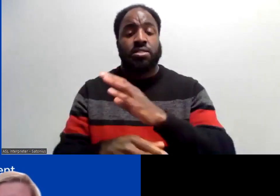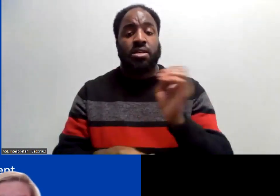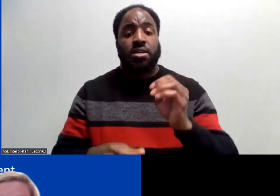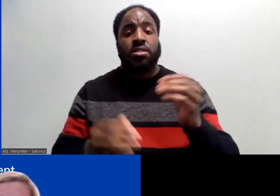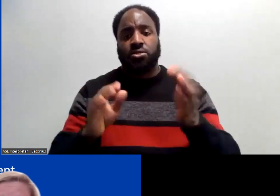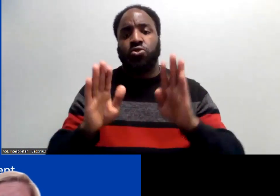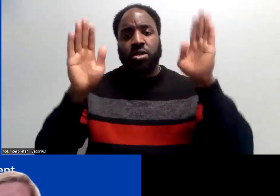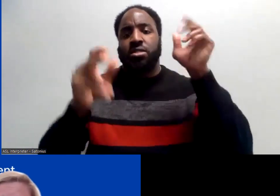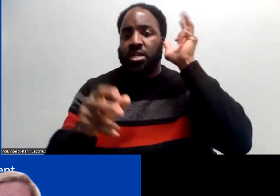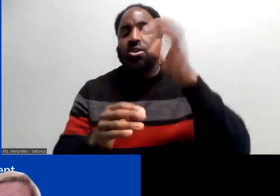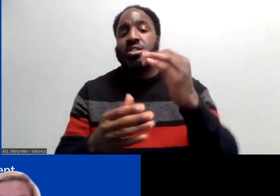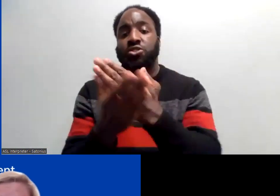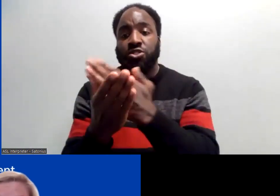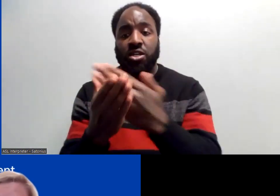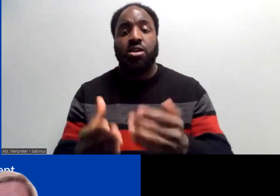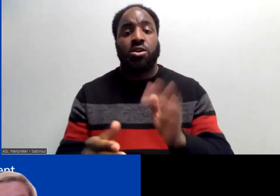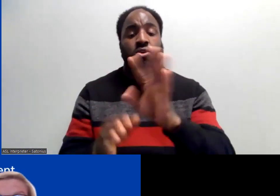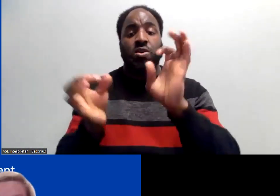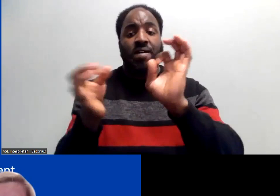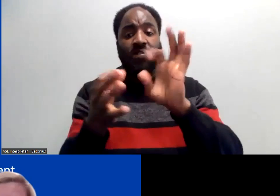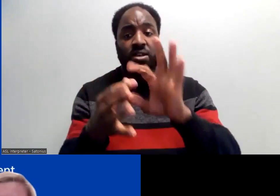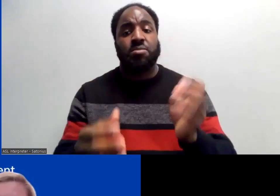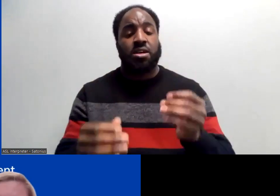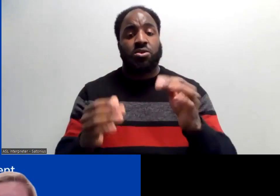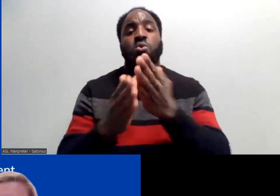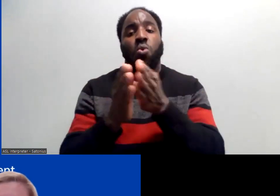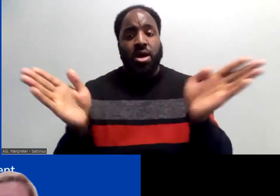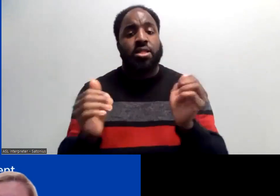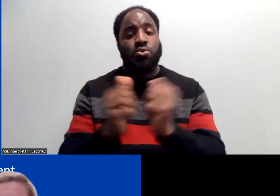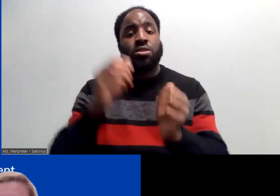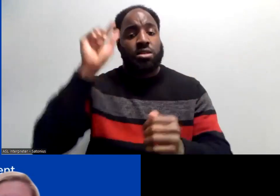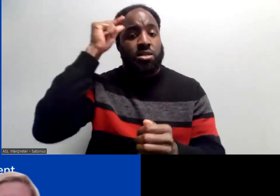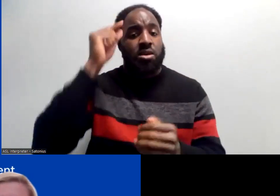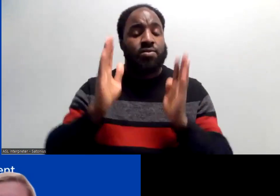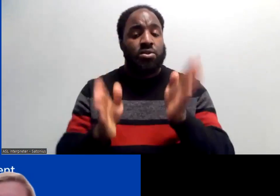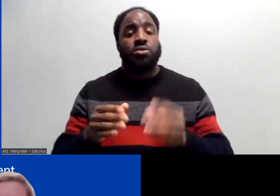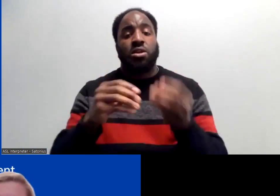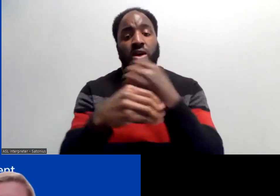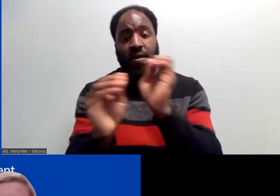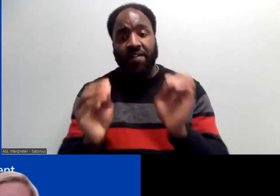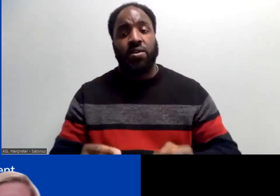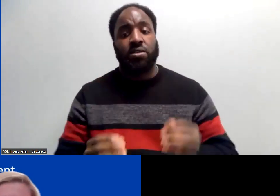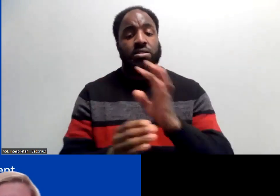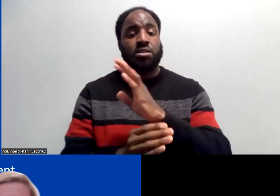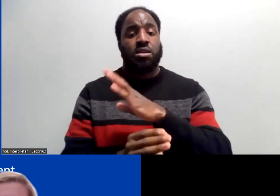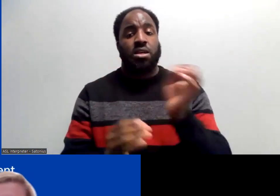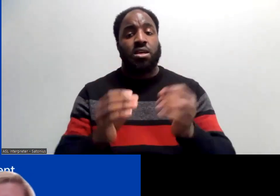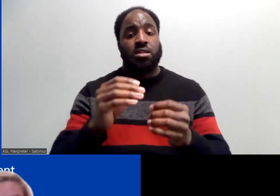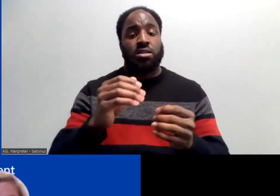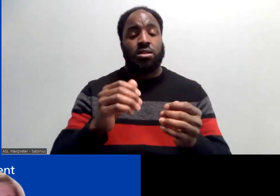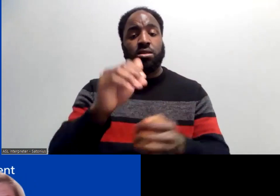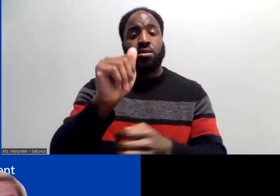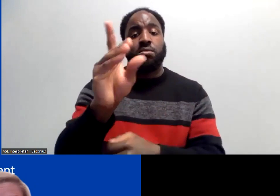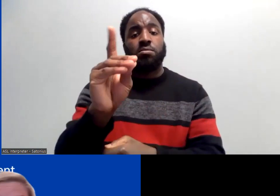to hear and share your feedback widely, with the governor's office and with the administration and